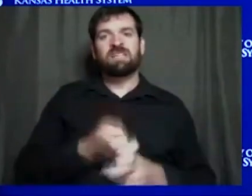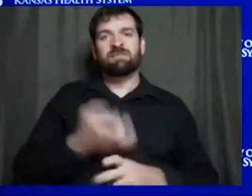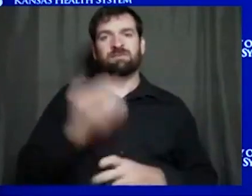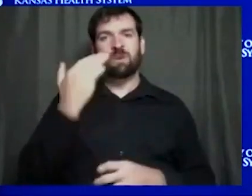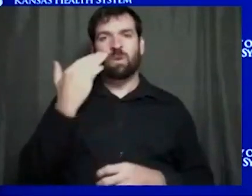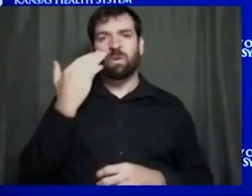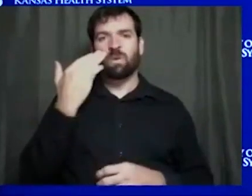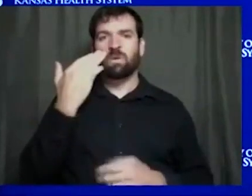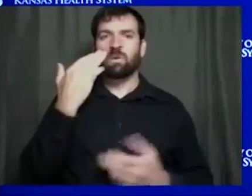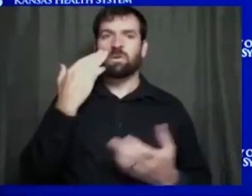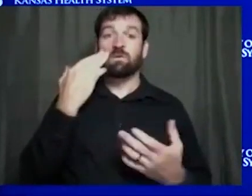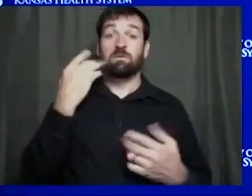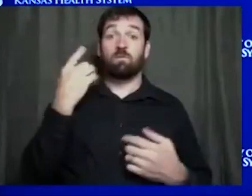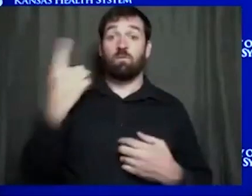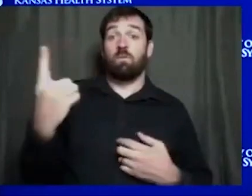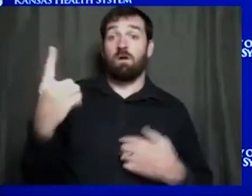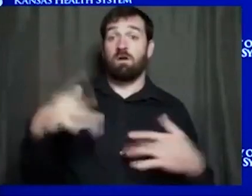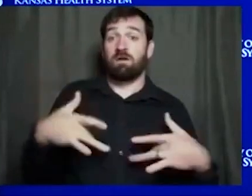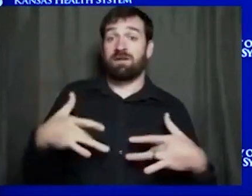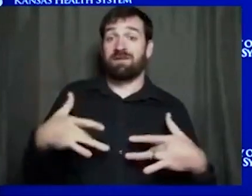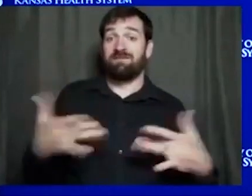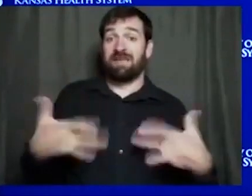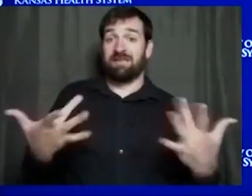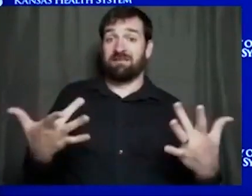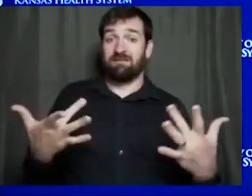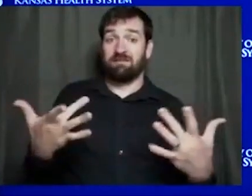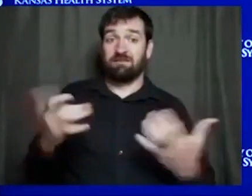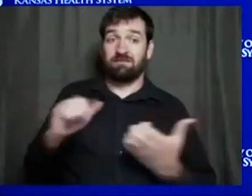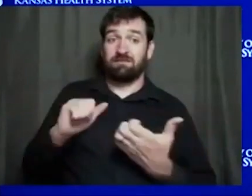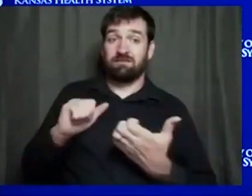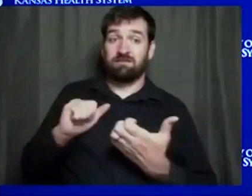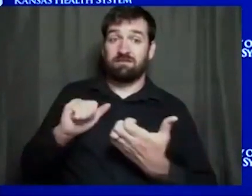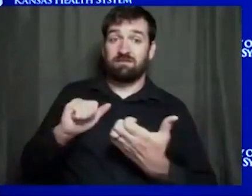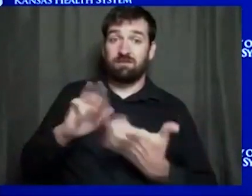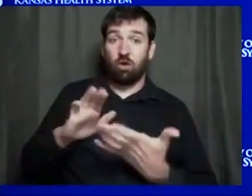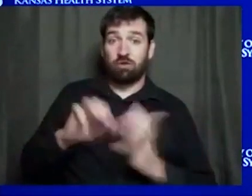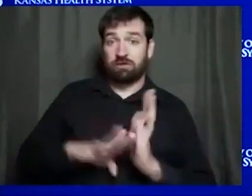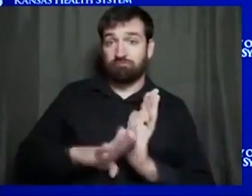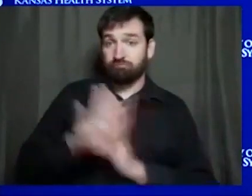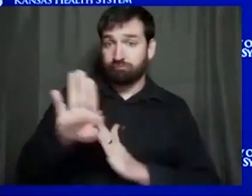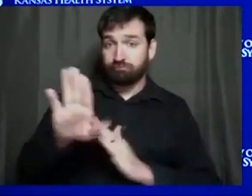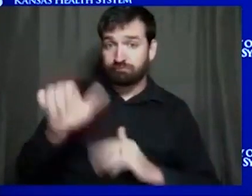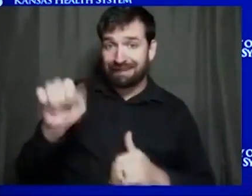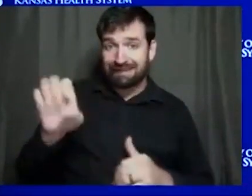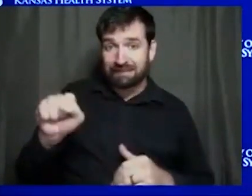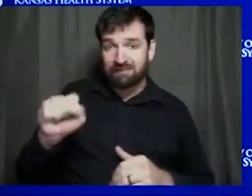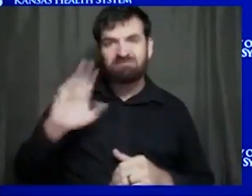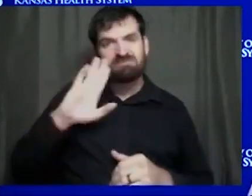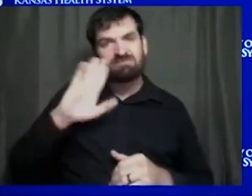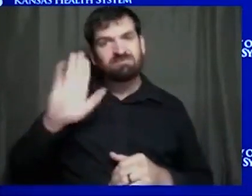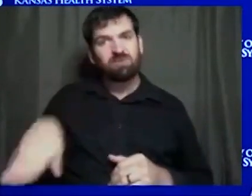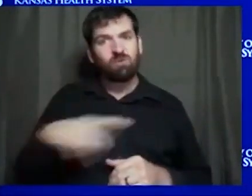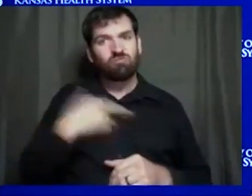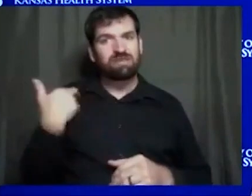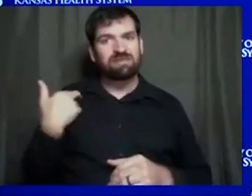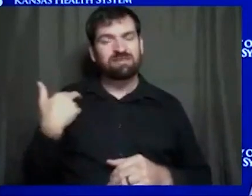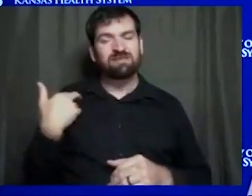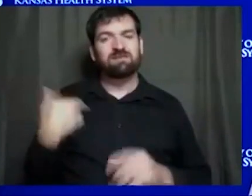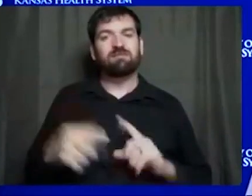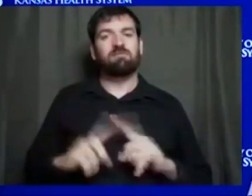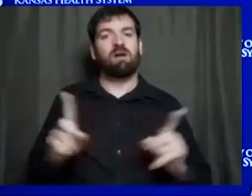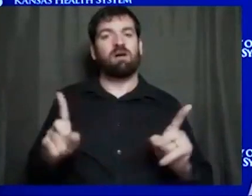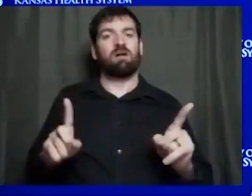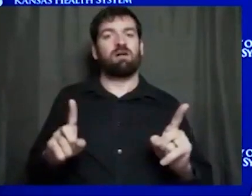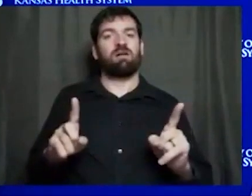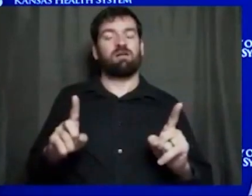event will significantly increase the surge. Obviously, we know that risk is there, but doing those things at that event